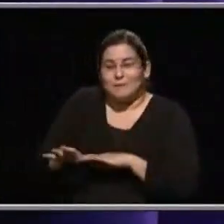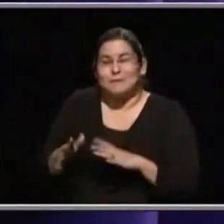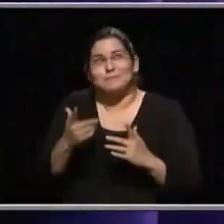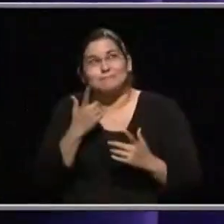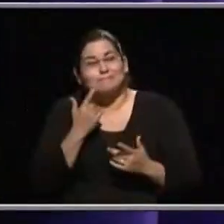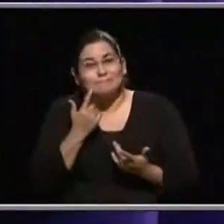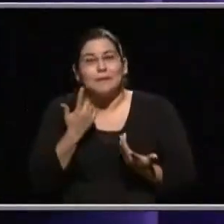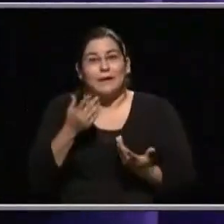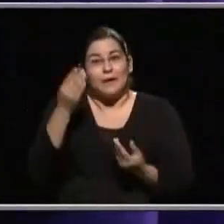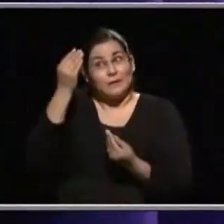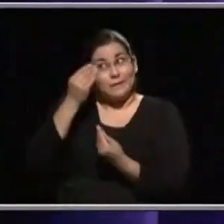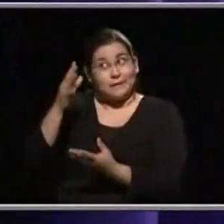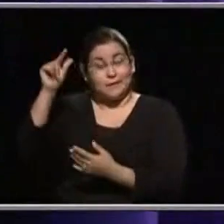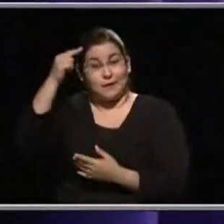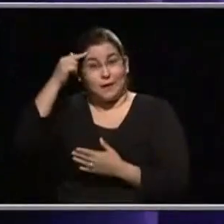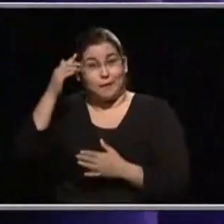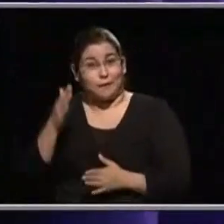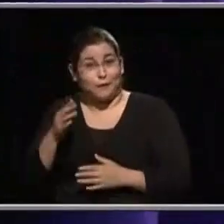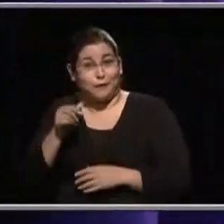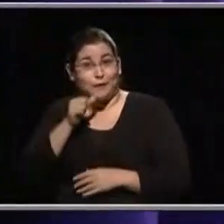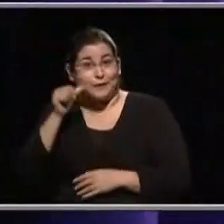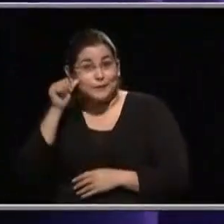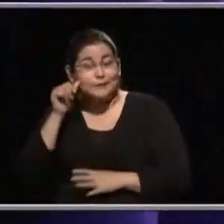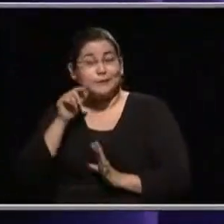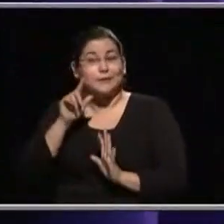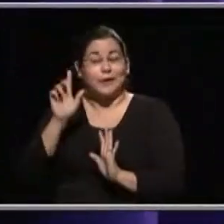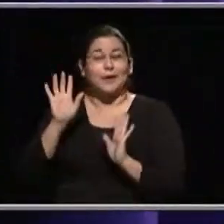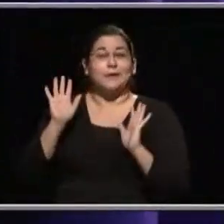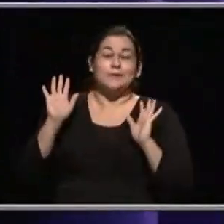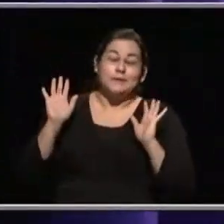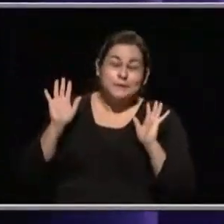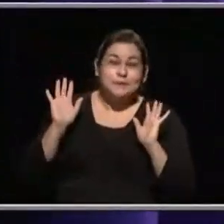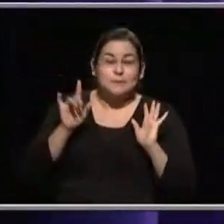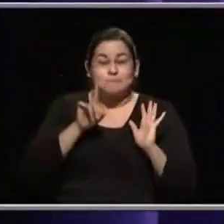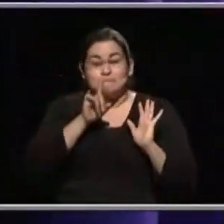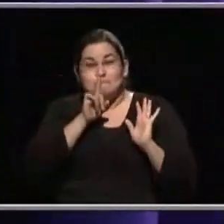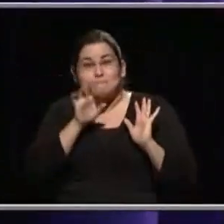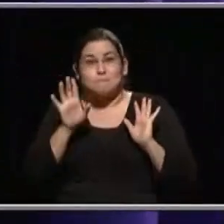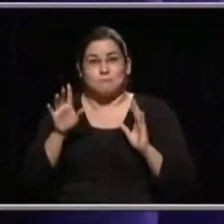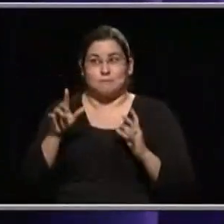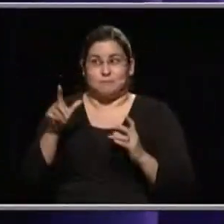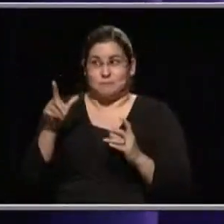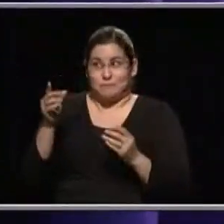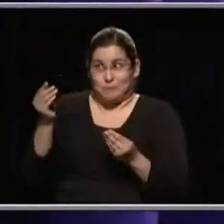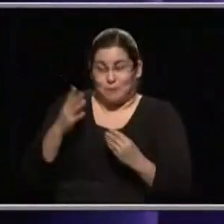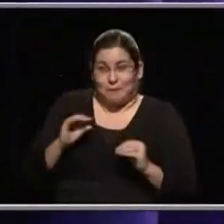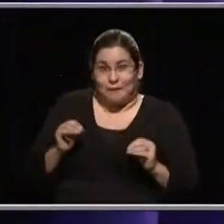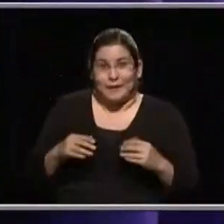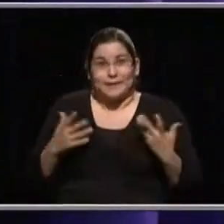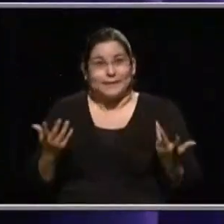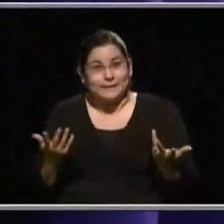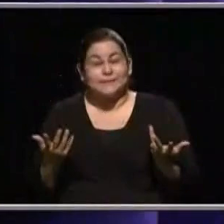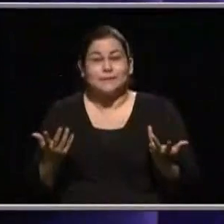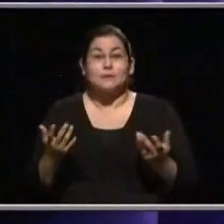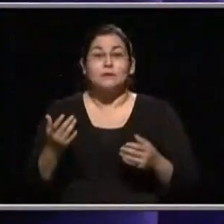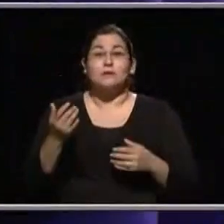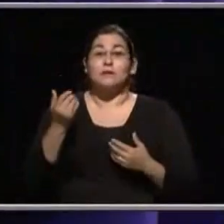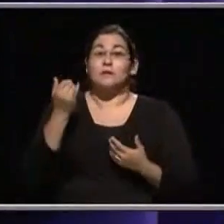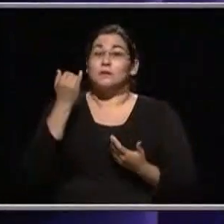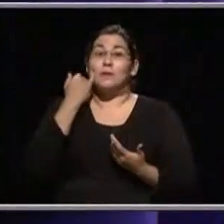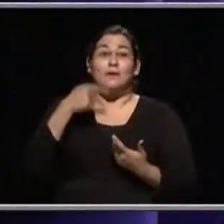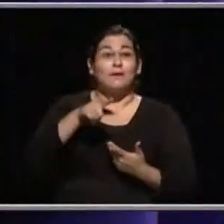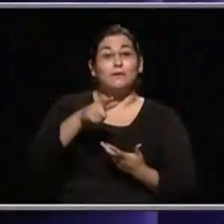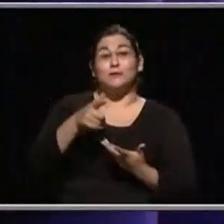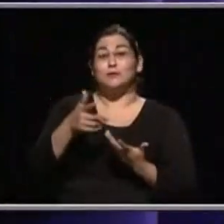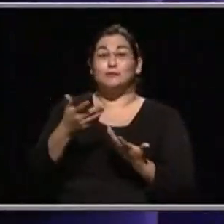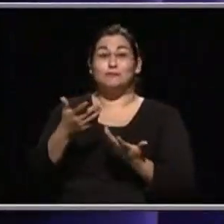the governor yesterday, and he made note of it, but wasn't giving any reassurance about anything. So if you got any influence with the governor